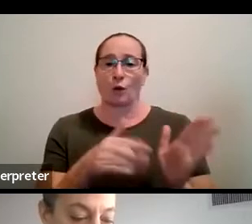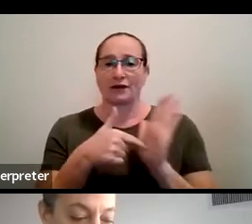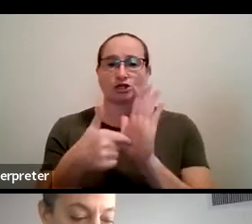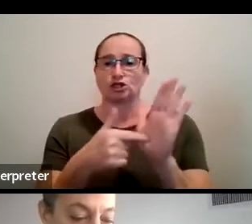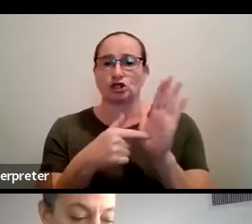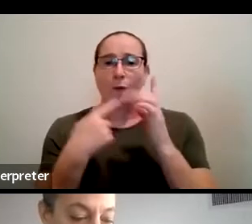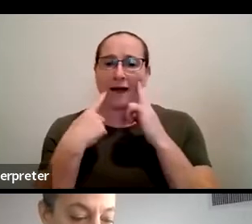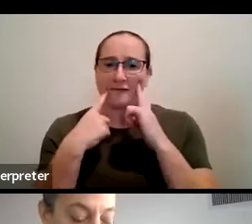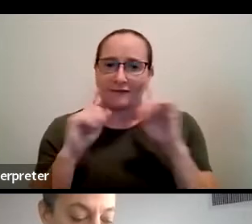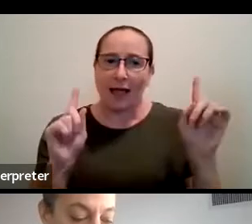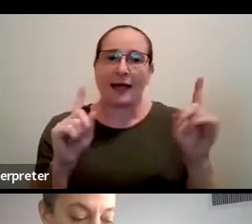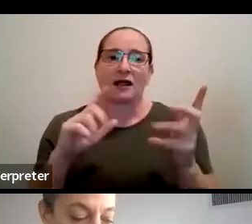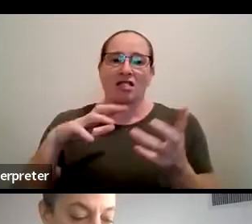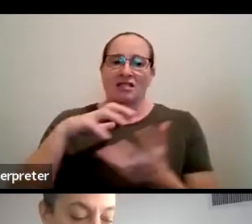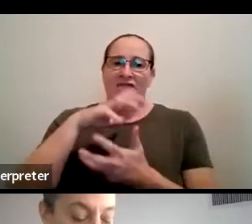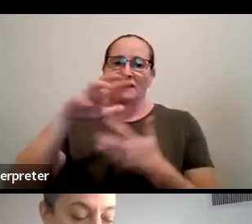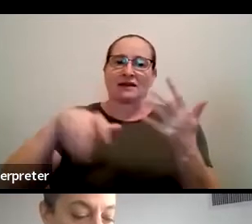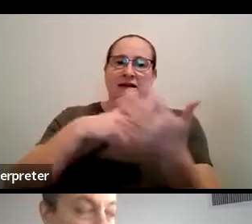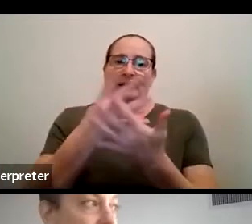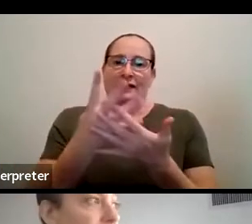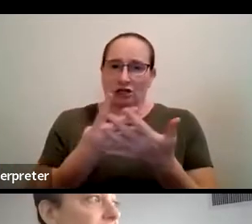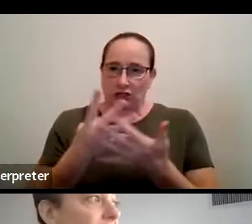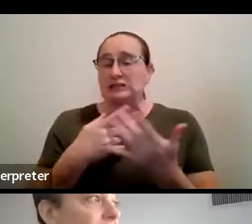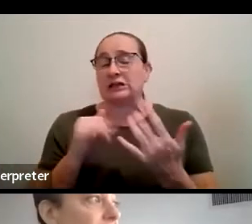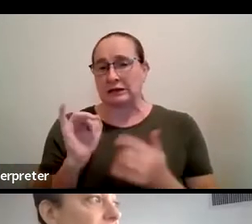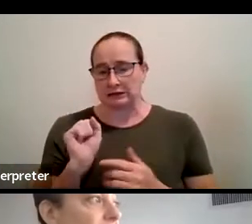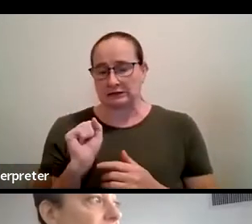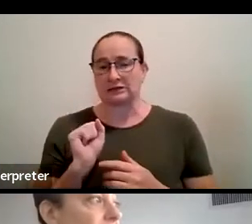effective the ventilation of the building is.